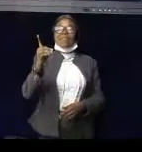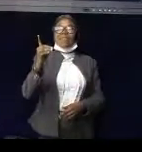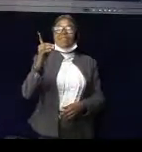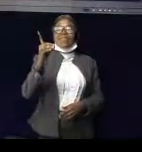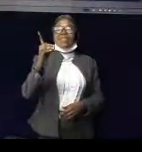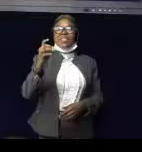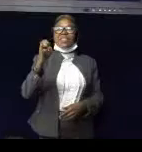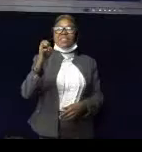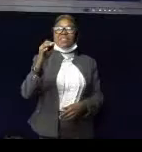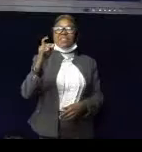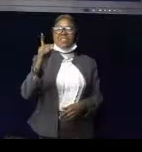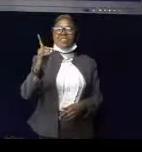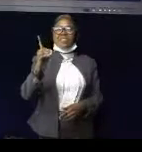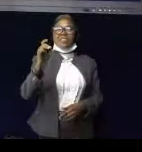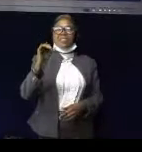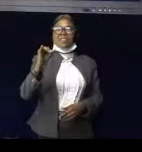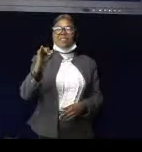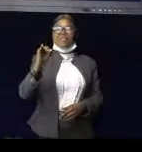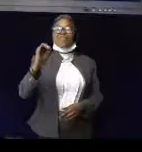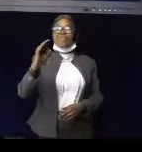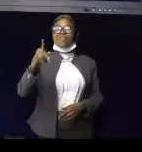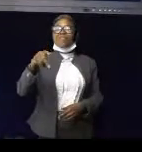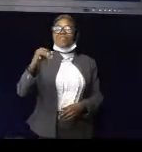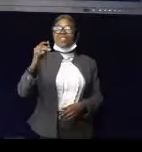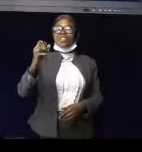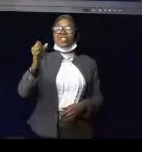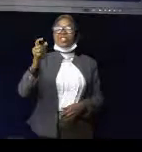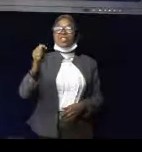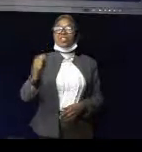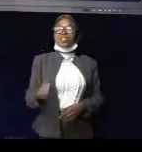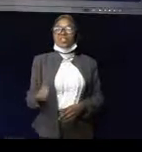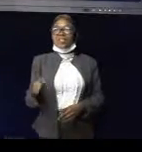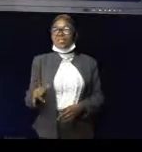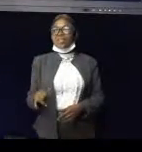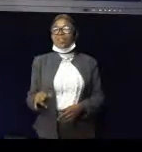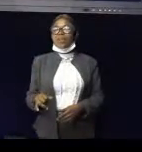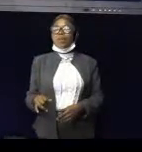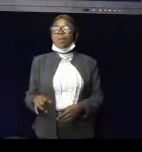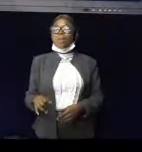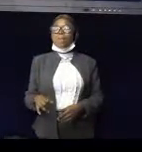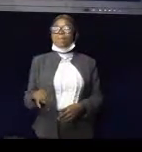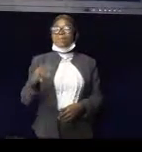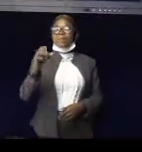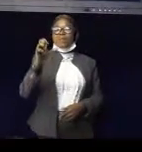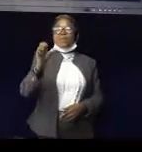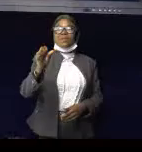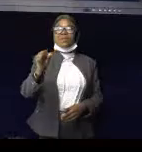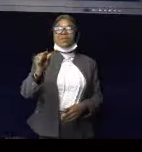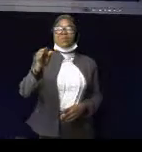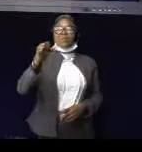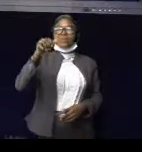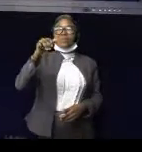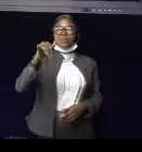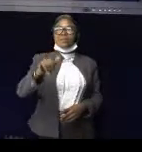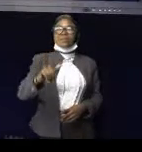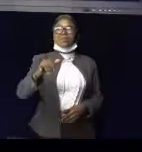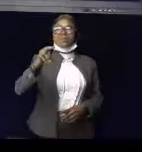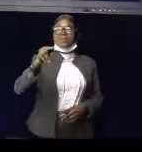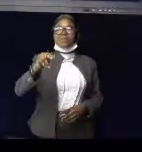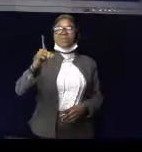Immunodeficiency Virus. That is HIV. While AIDS stands for Acquired, say